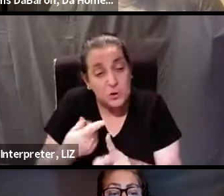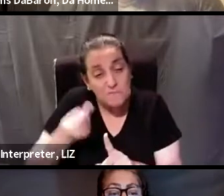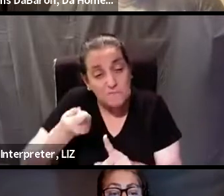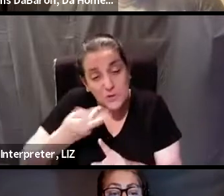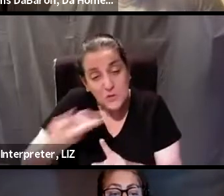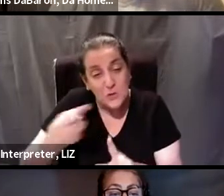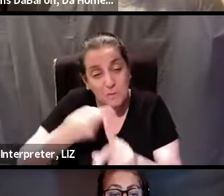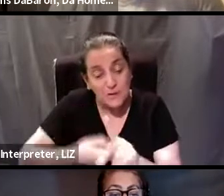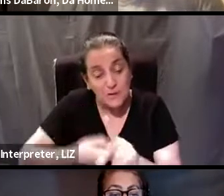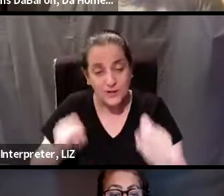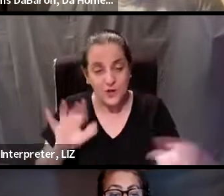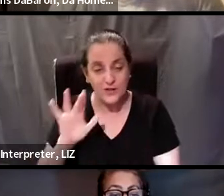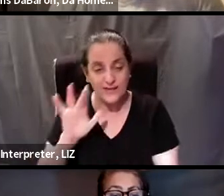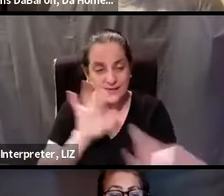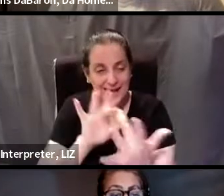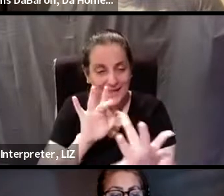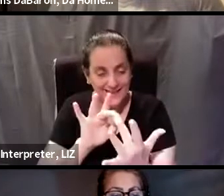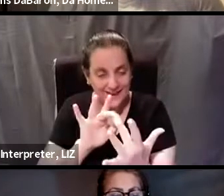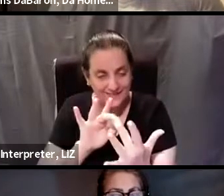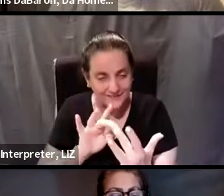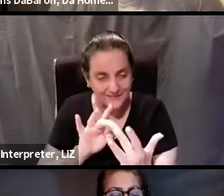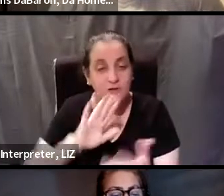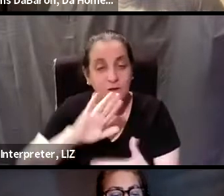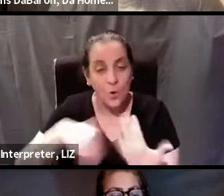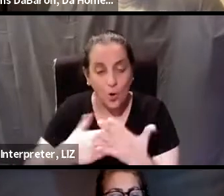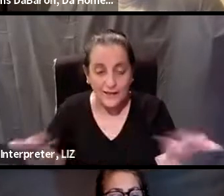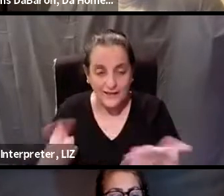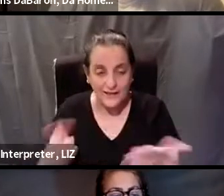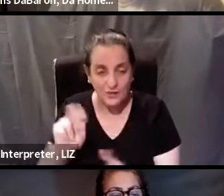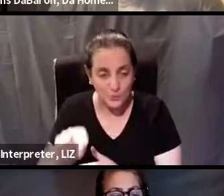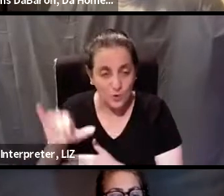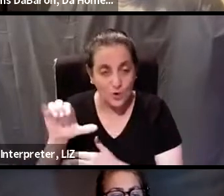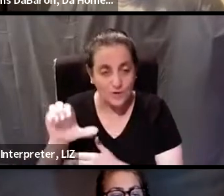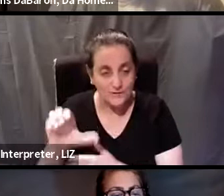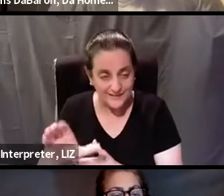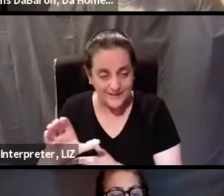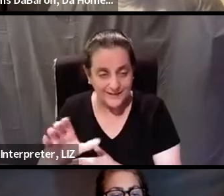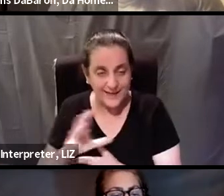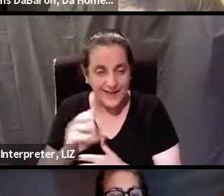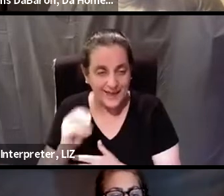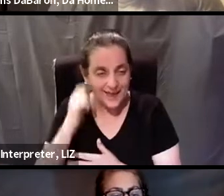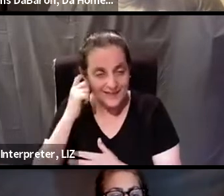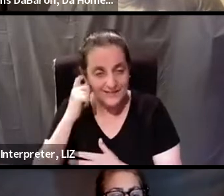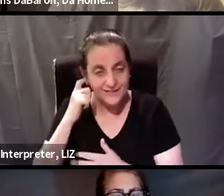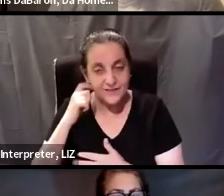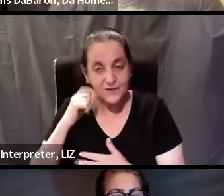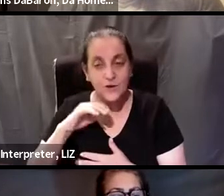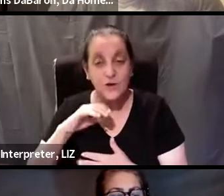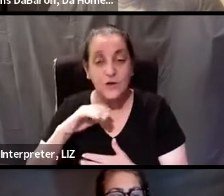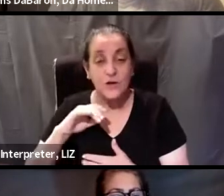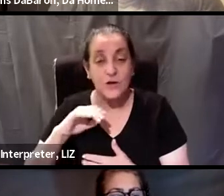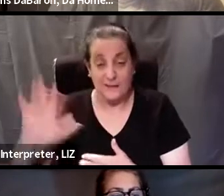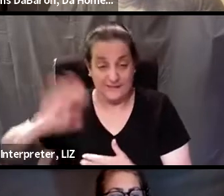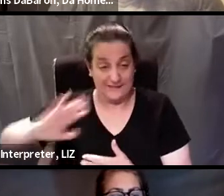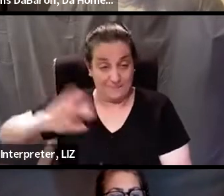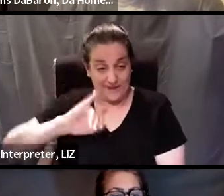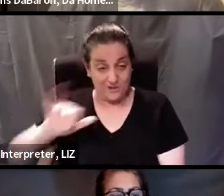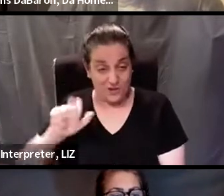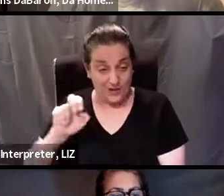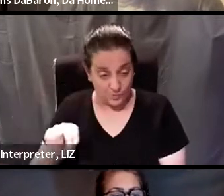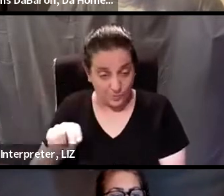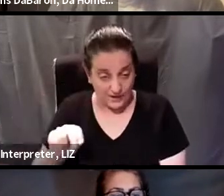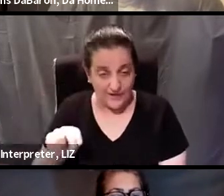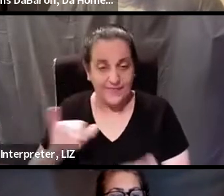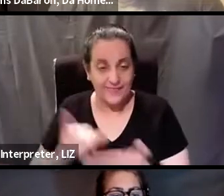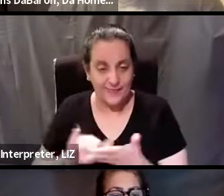city. And what the Alliance started with the help of the partners in January was adopted